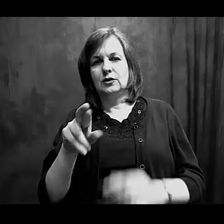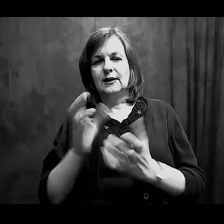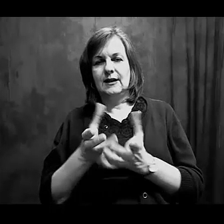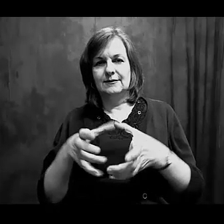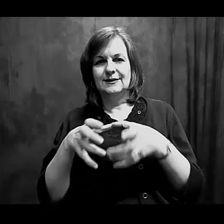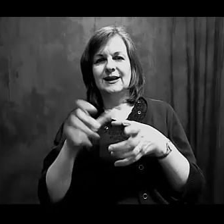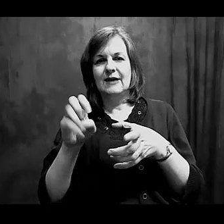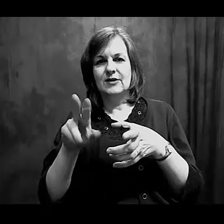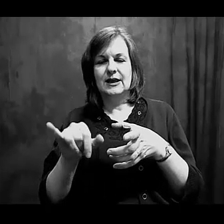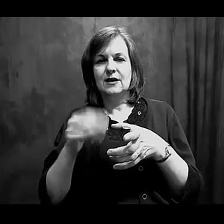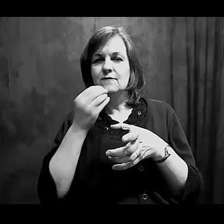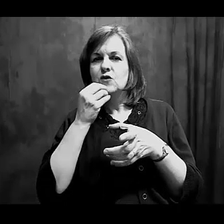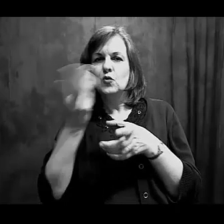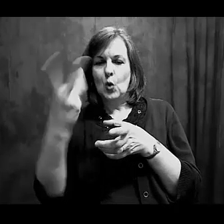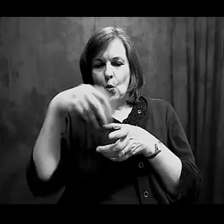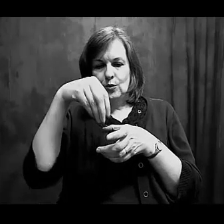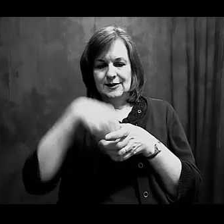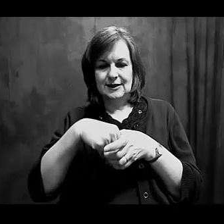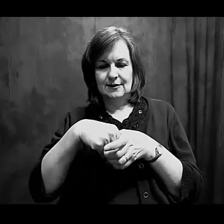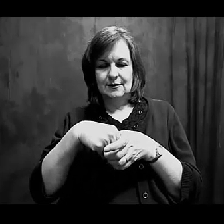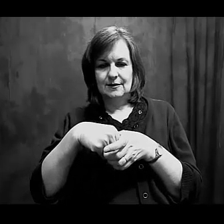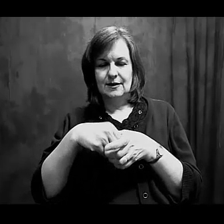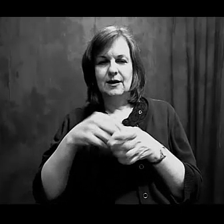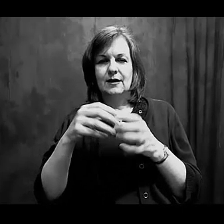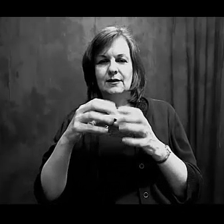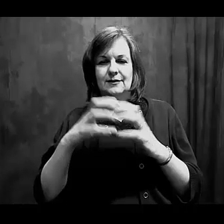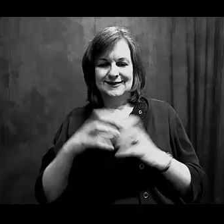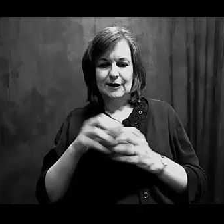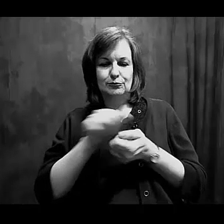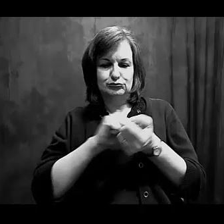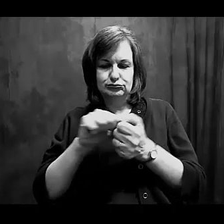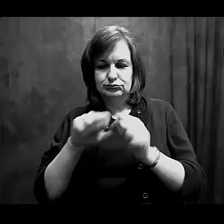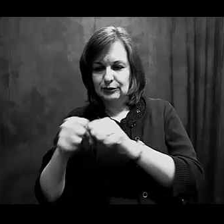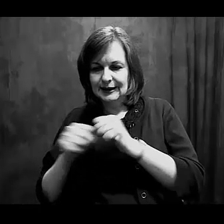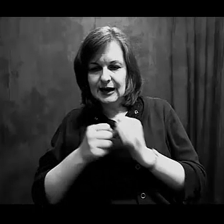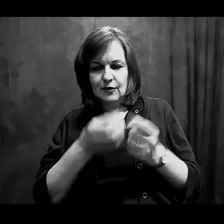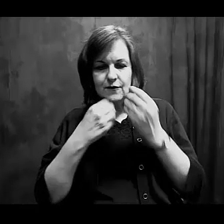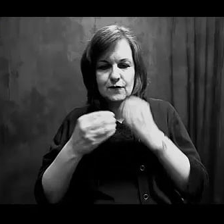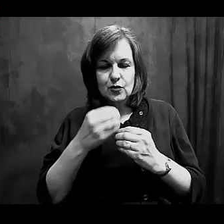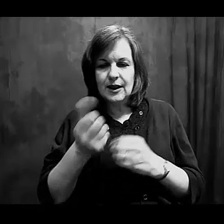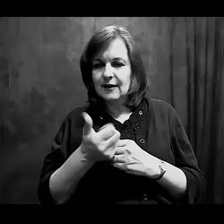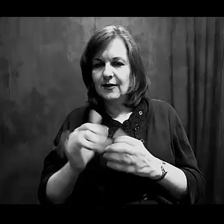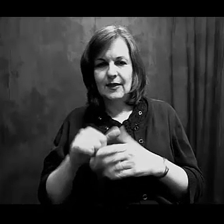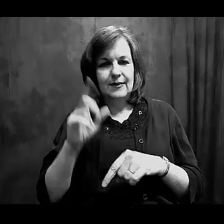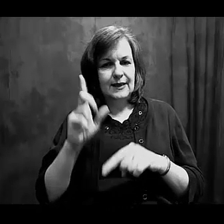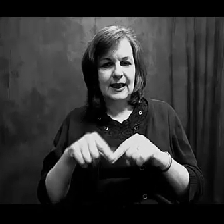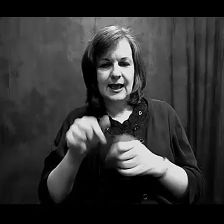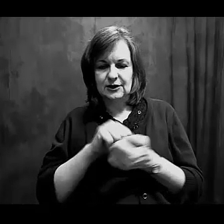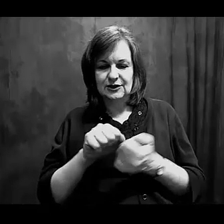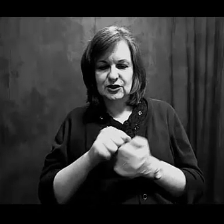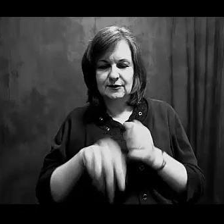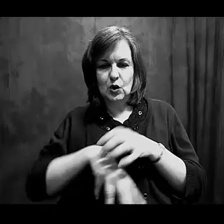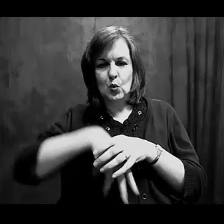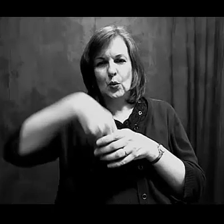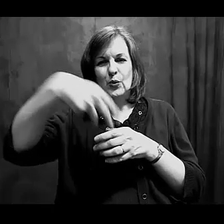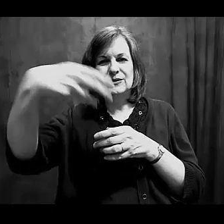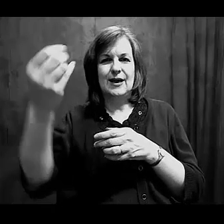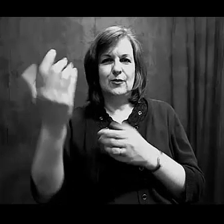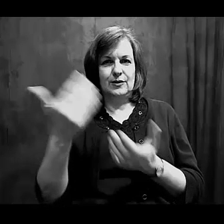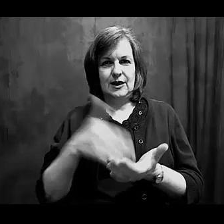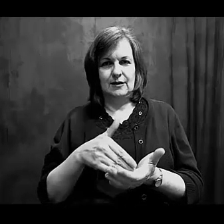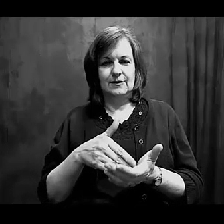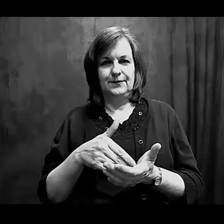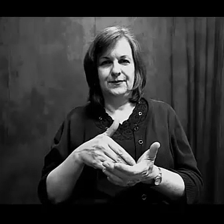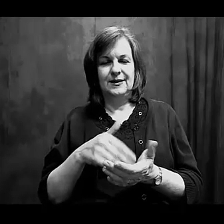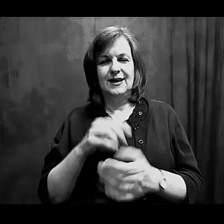enters. Enzymes break it down as much as possible. Whatever can be absorbed is. And then anything undigested goes back out through the